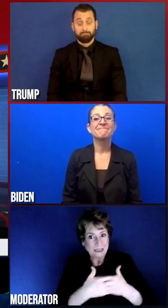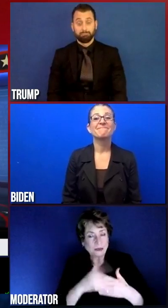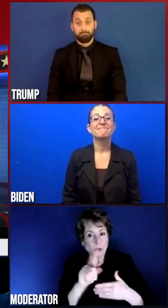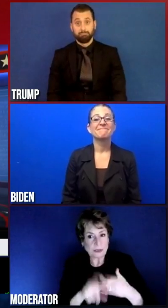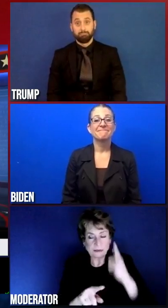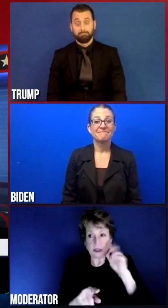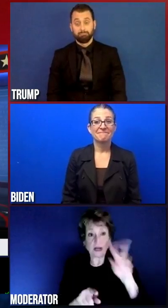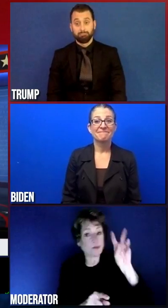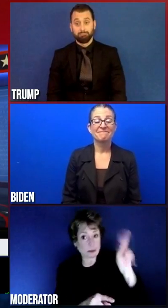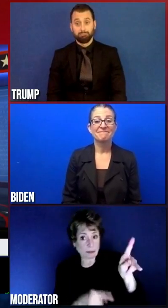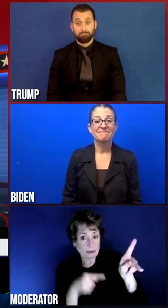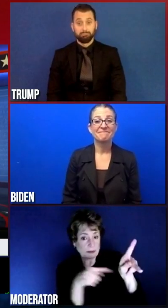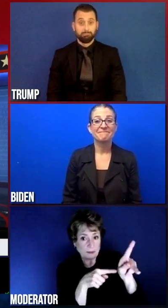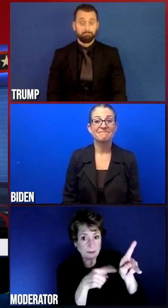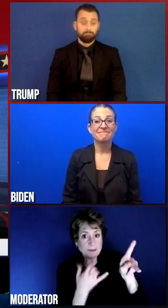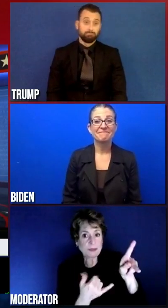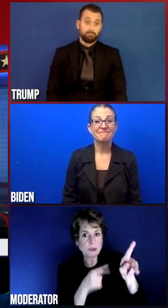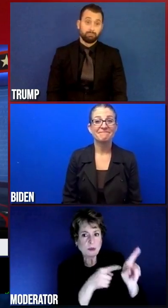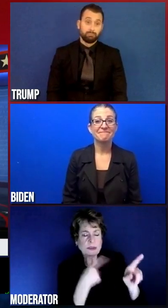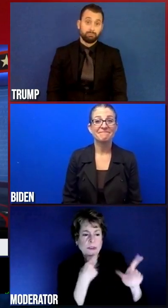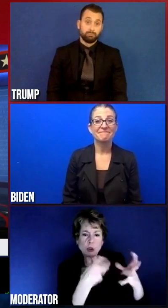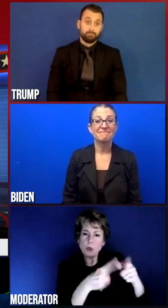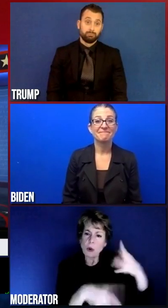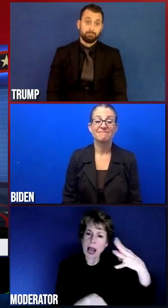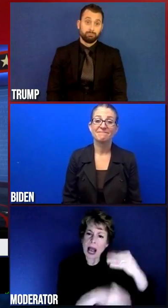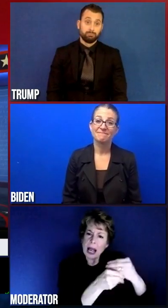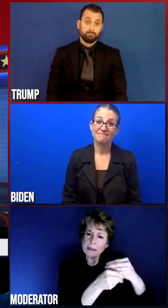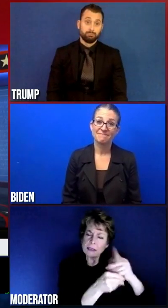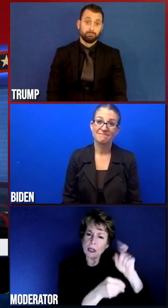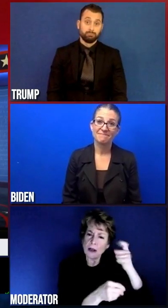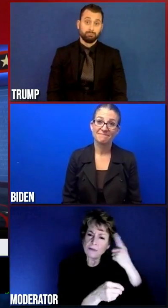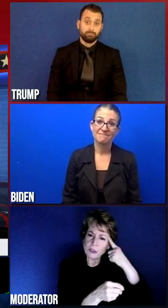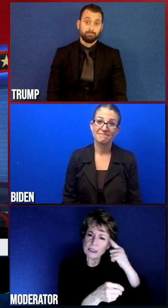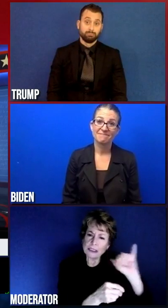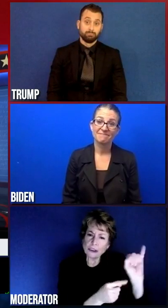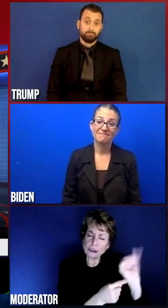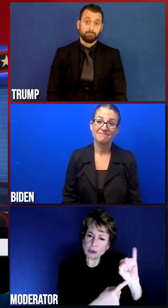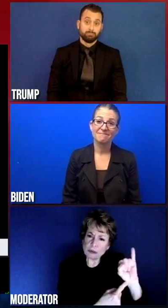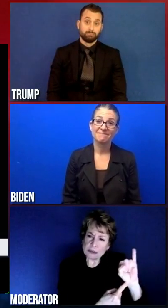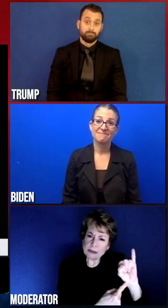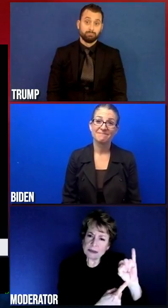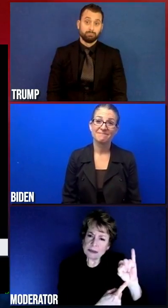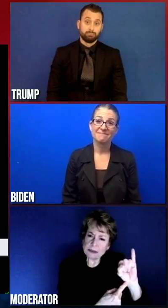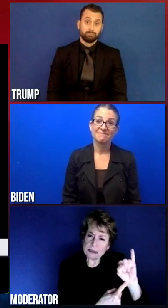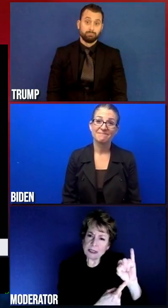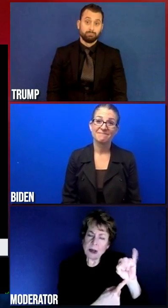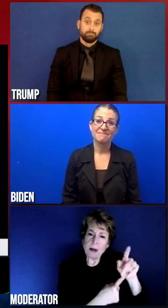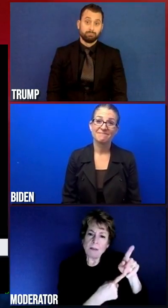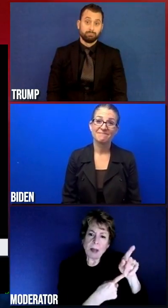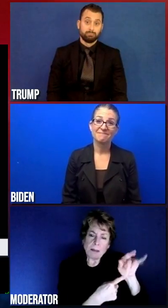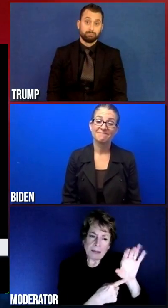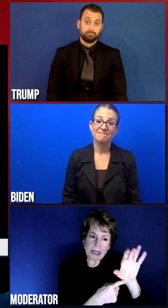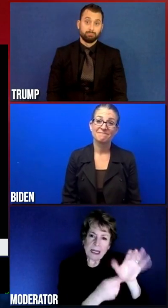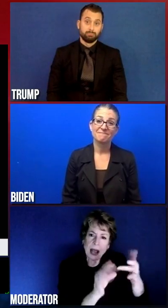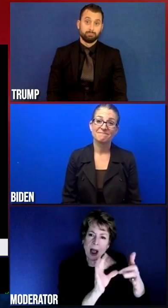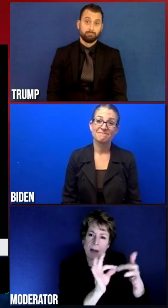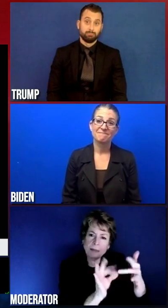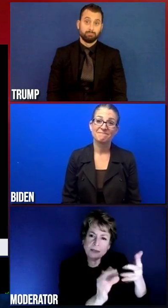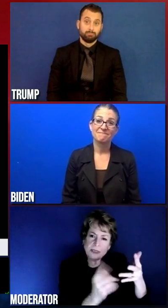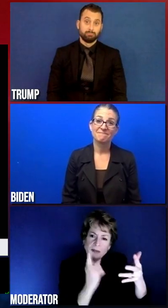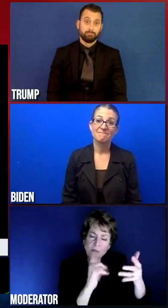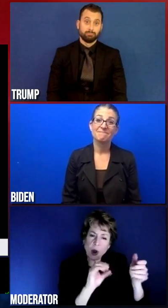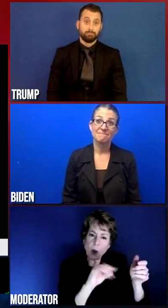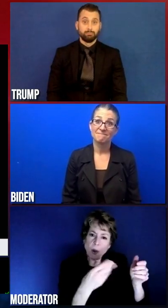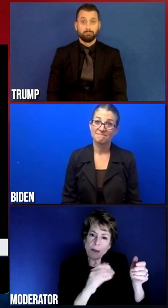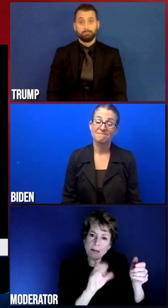to add a public option to Obamacare, and Yes. the argument that he makes and other Republicans make is that is going